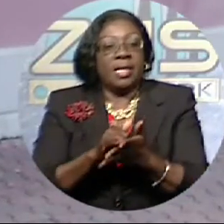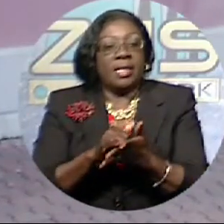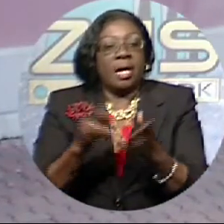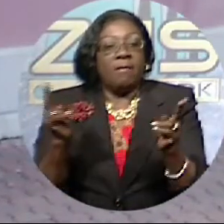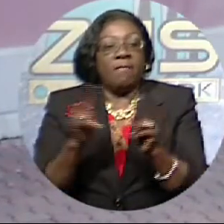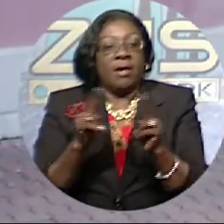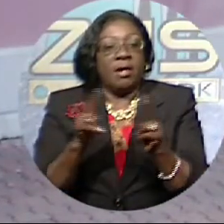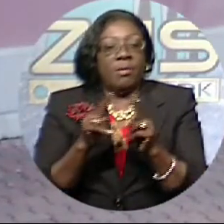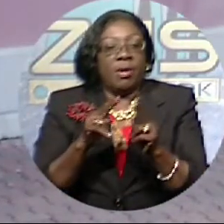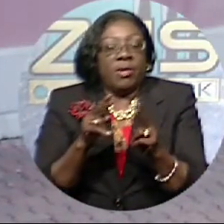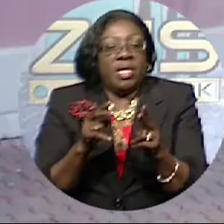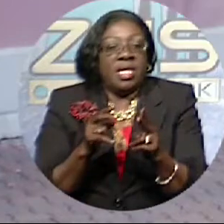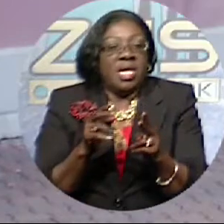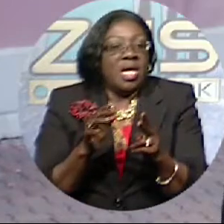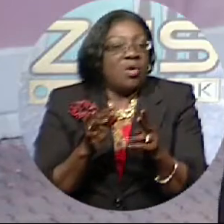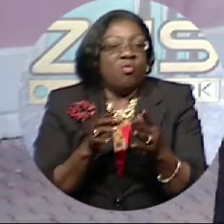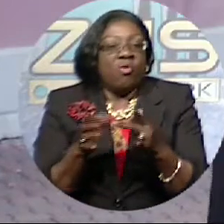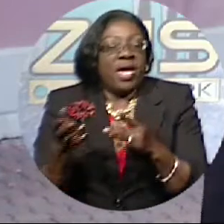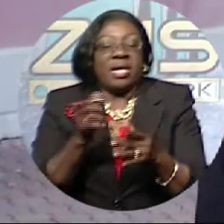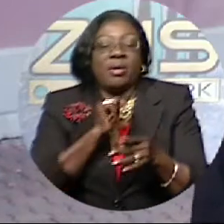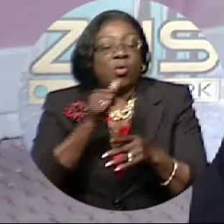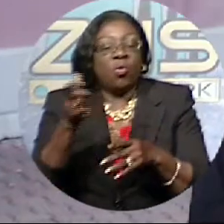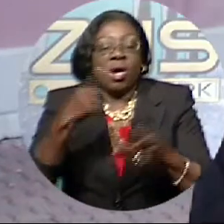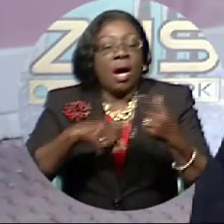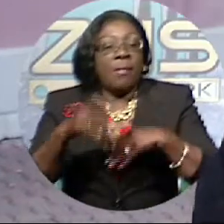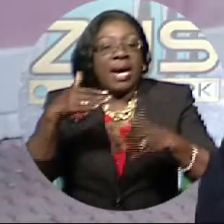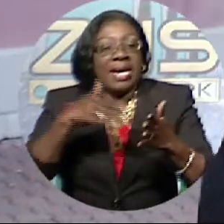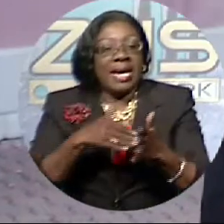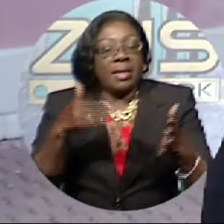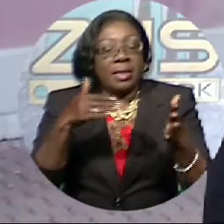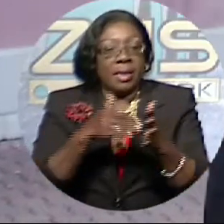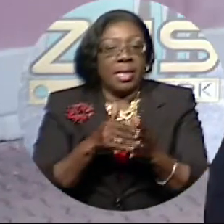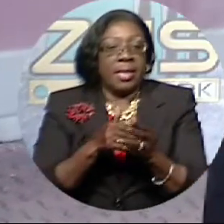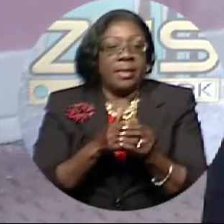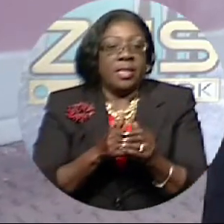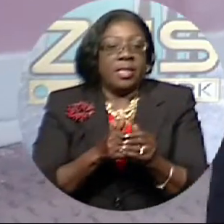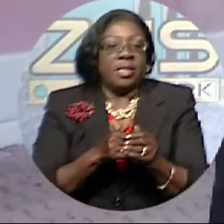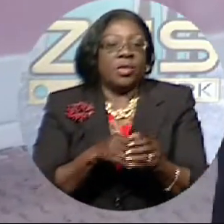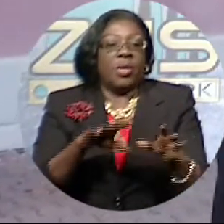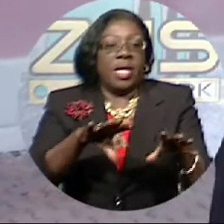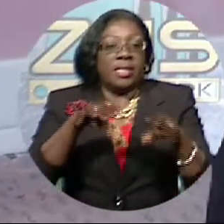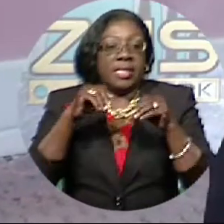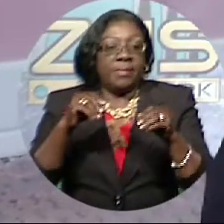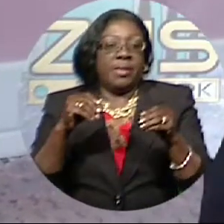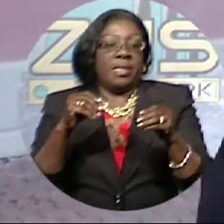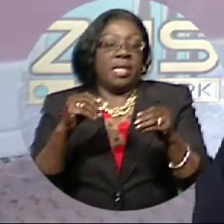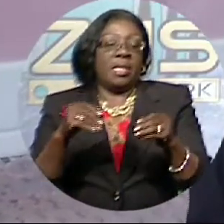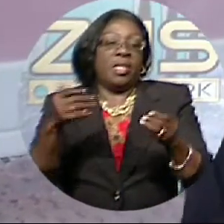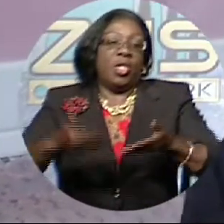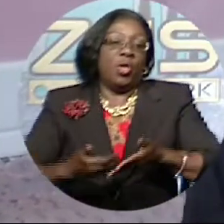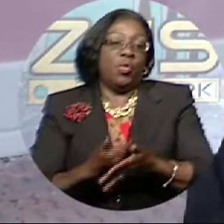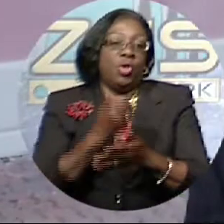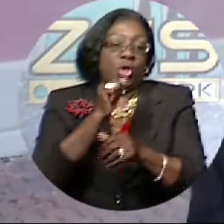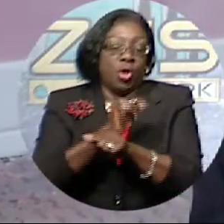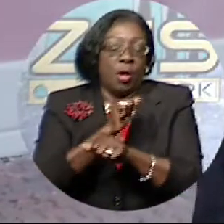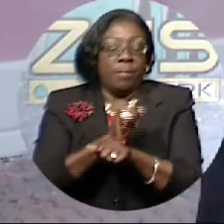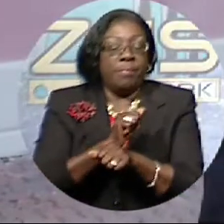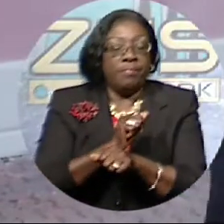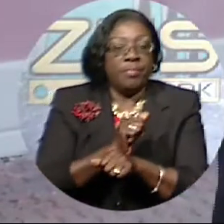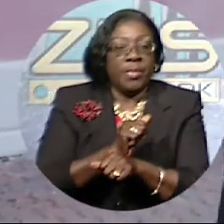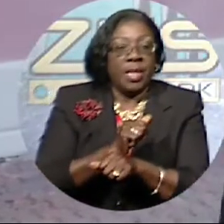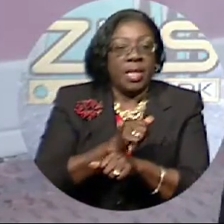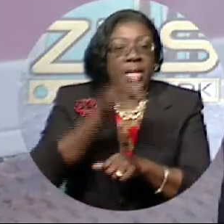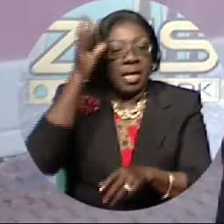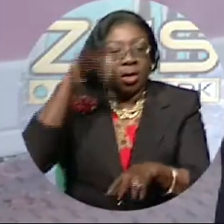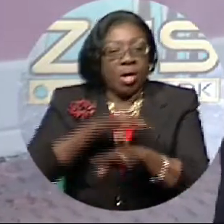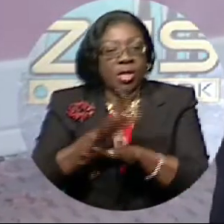are very rare and once in a lifetime type of opportunities. It's a decision that I struggled with, to be honest with you. I had